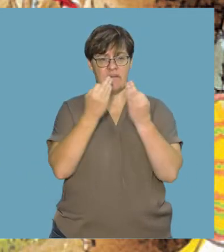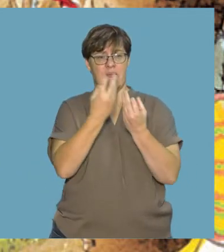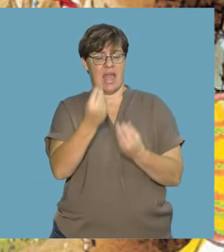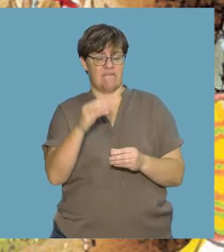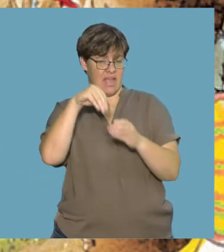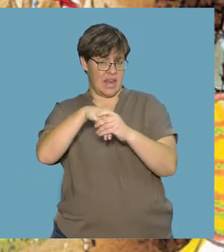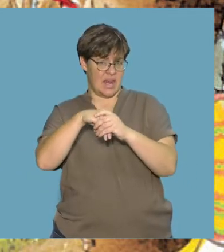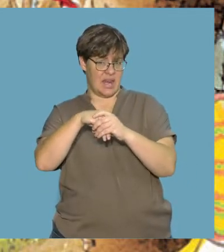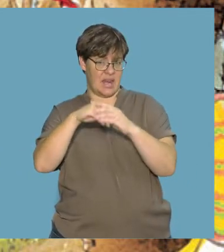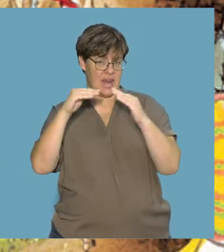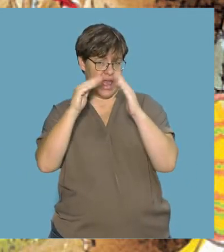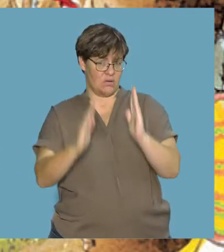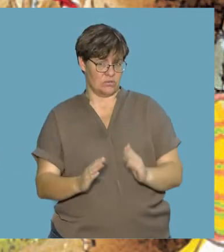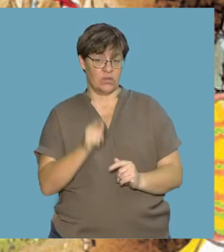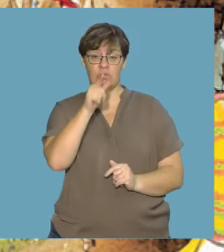You say,